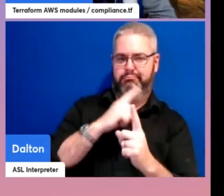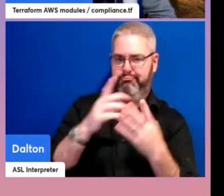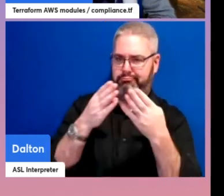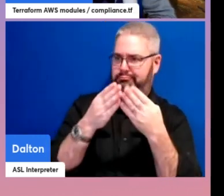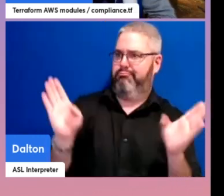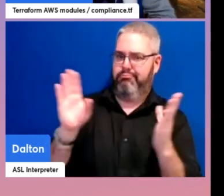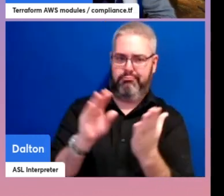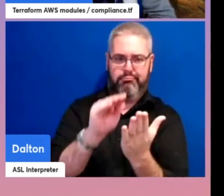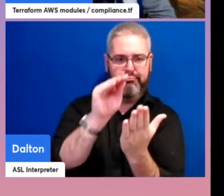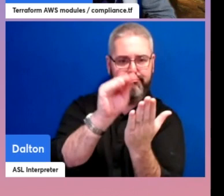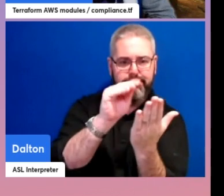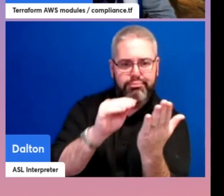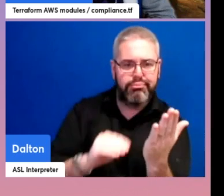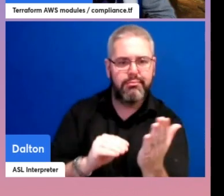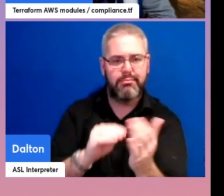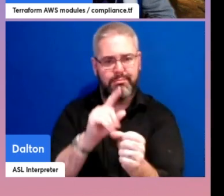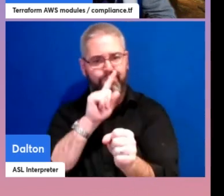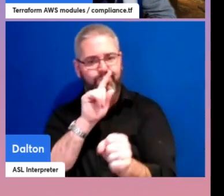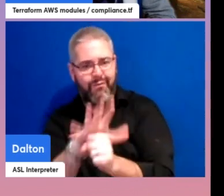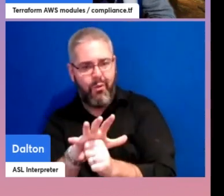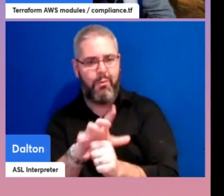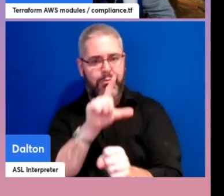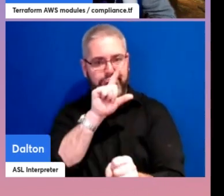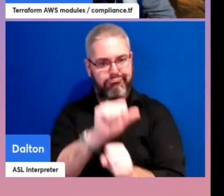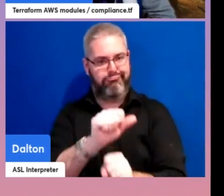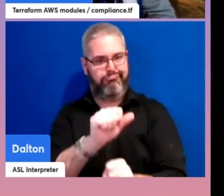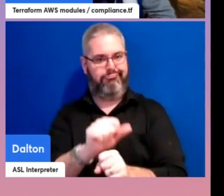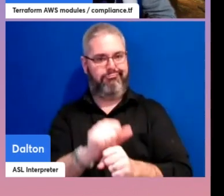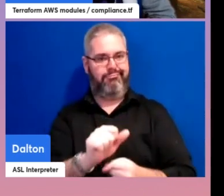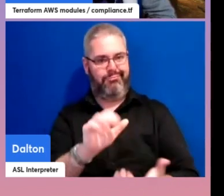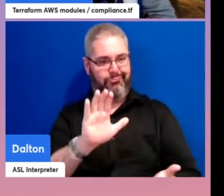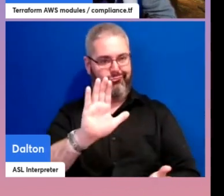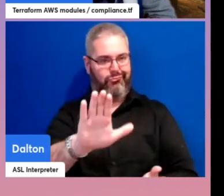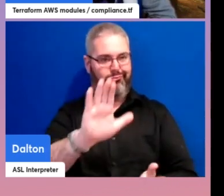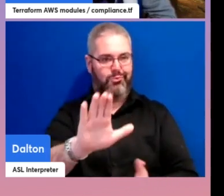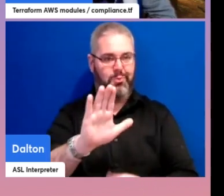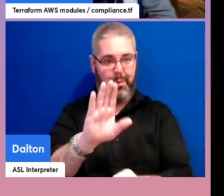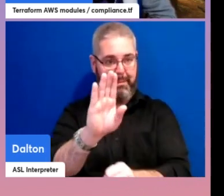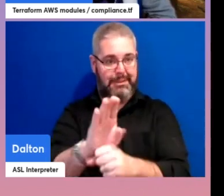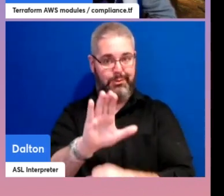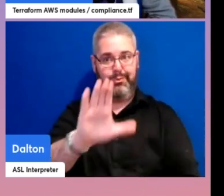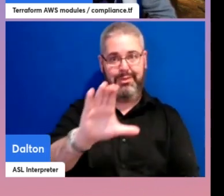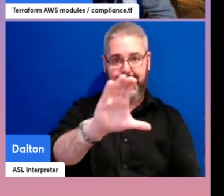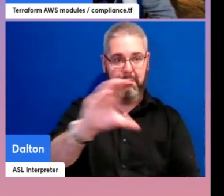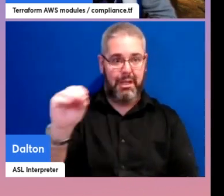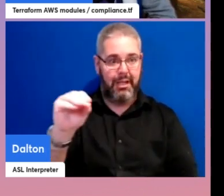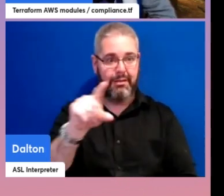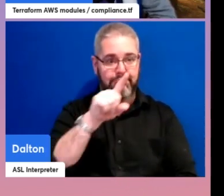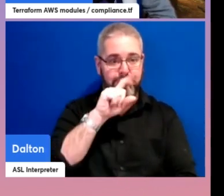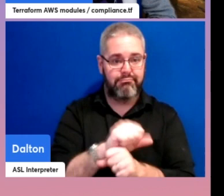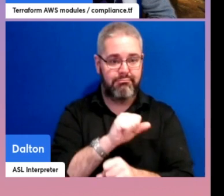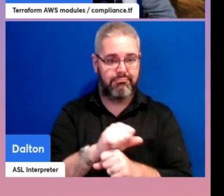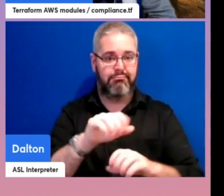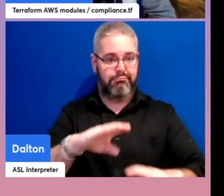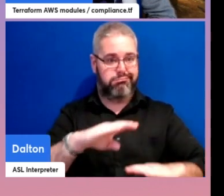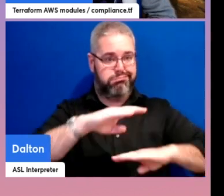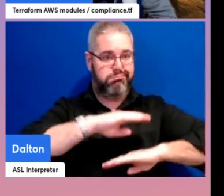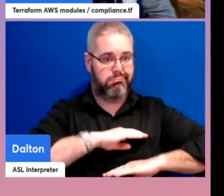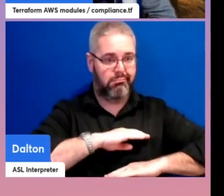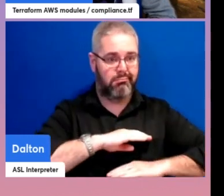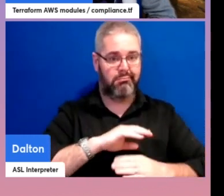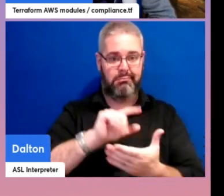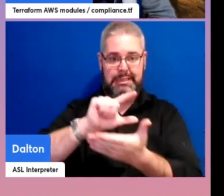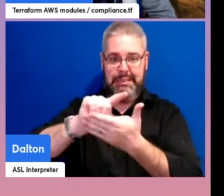and confirming that your organization meeting legal and